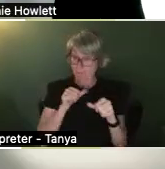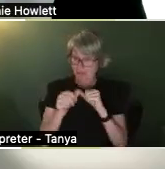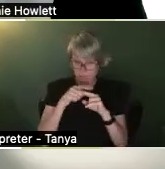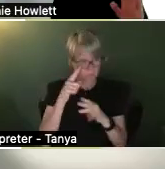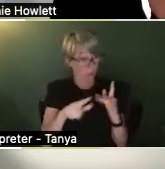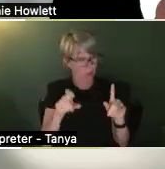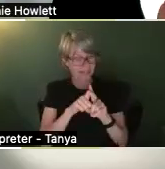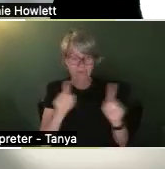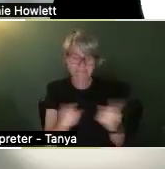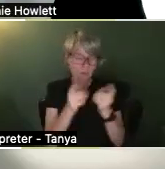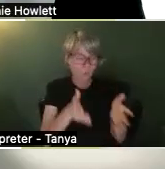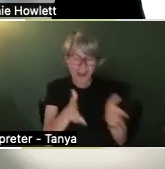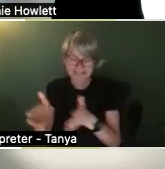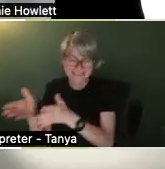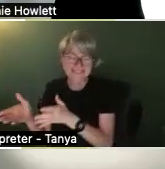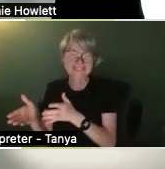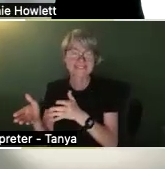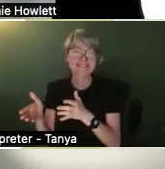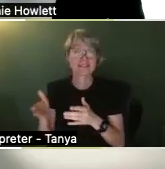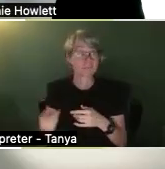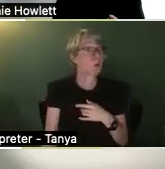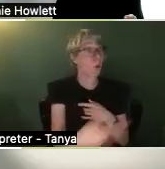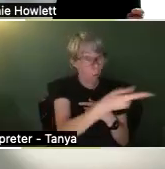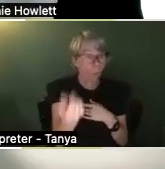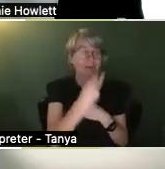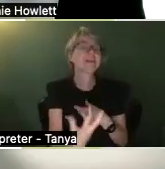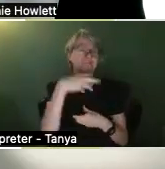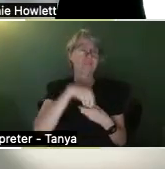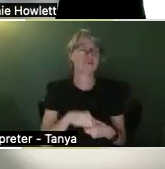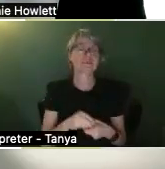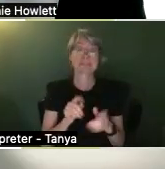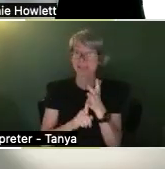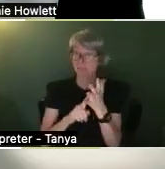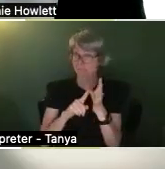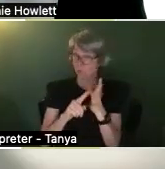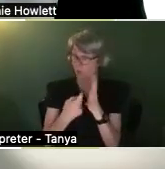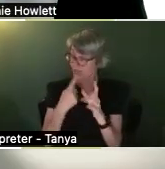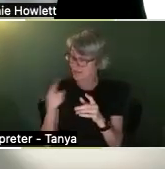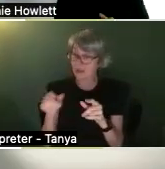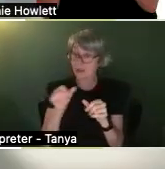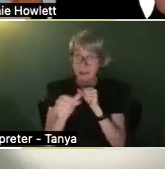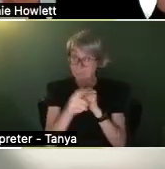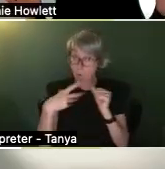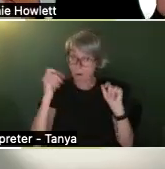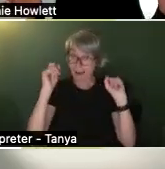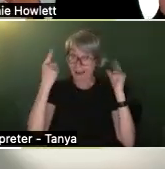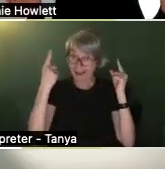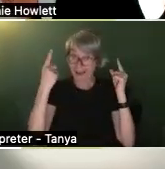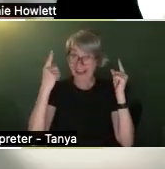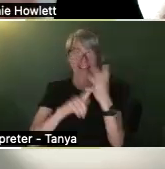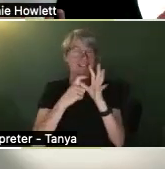disability. Our point is that we all have a role to play. And as Laura says, with better awareness, We can